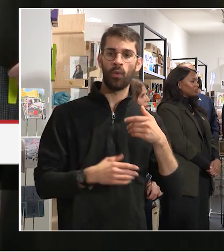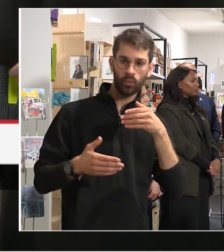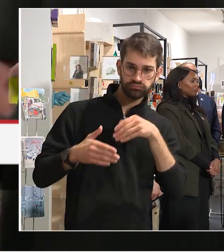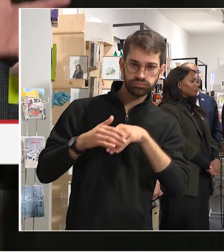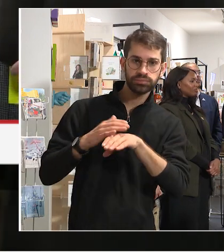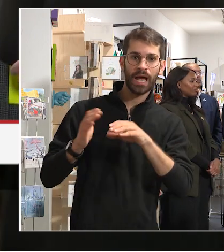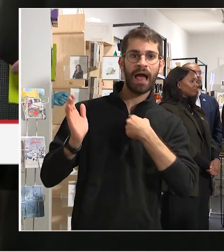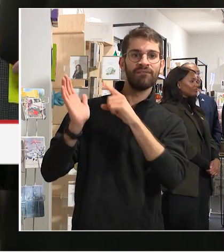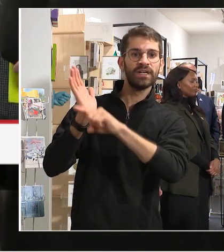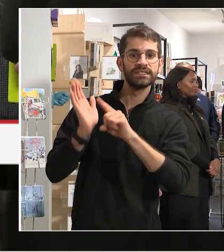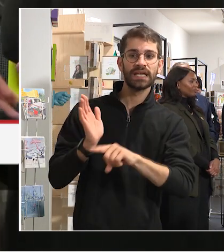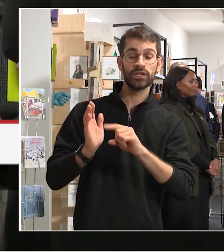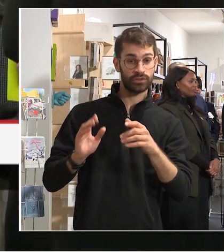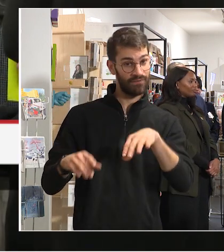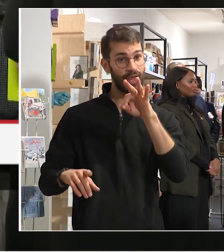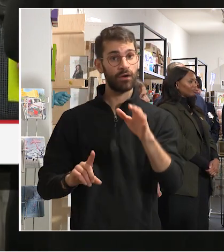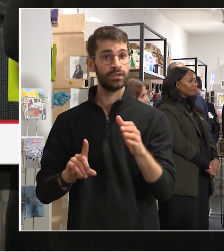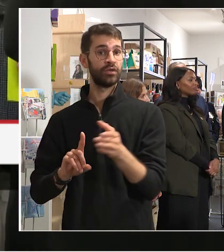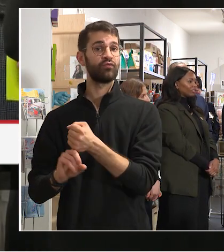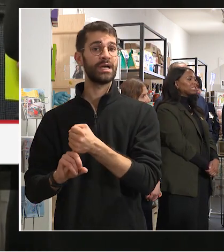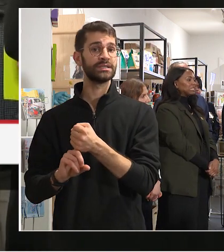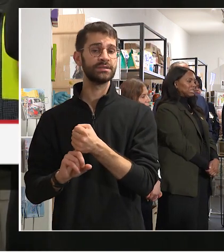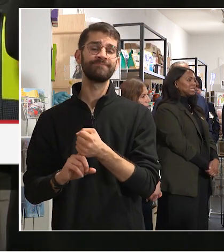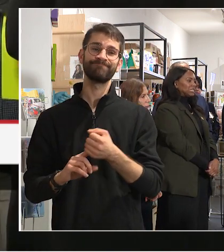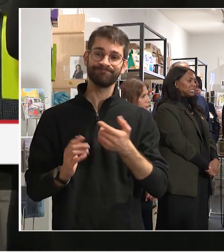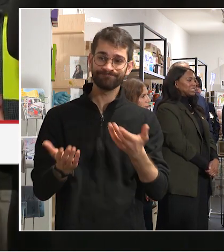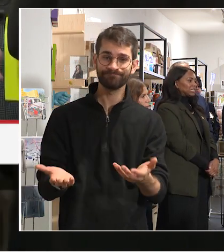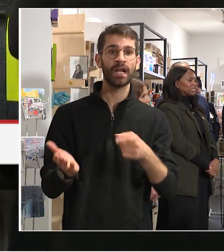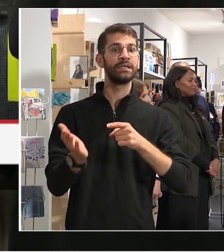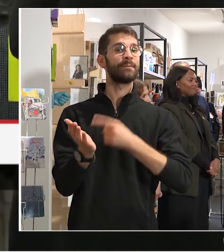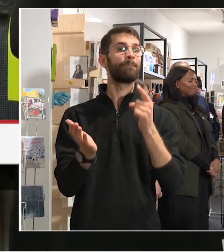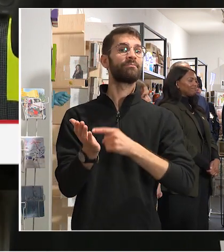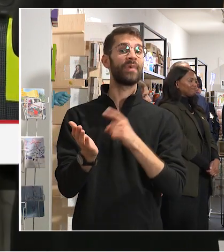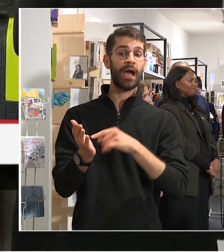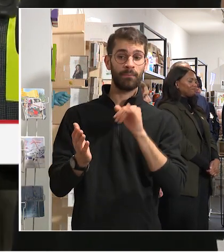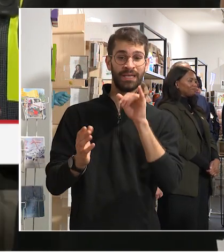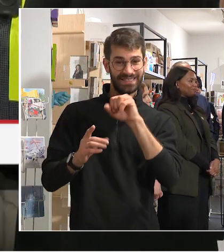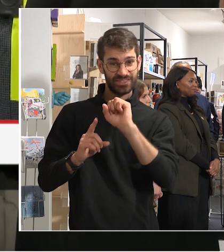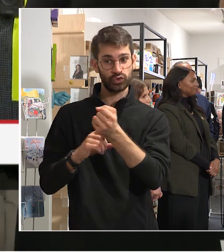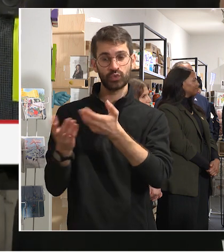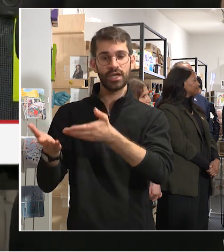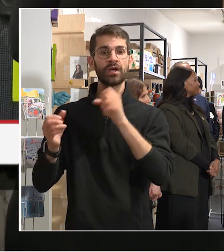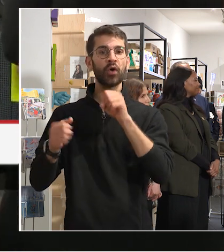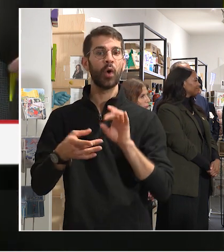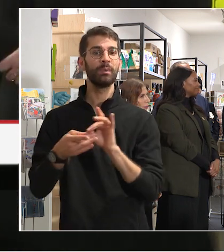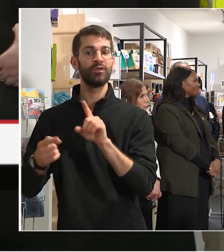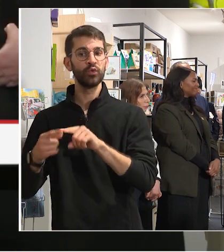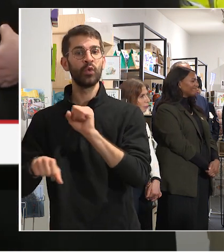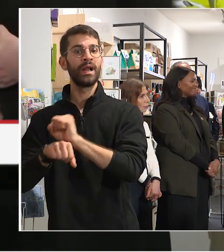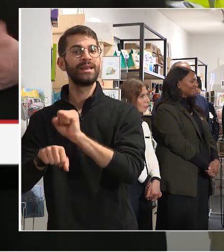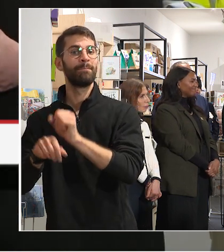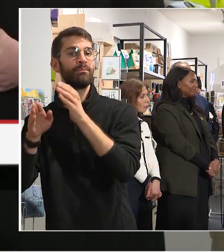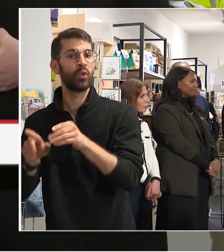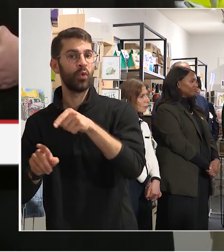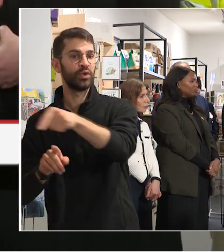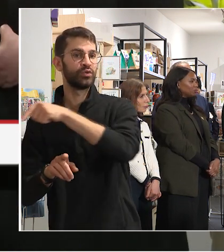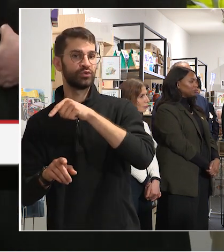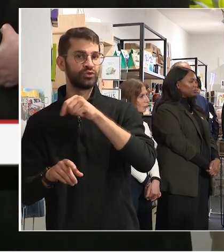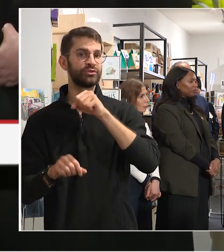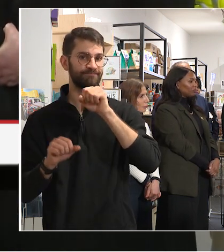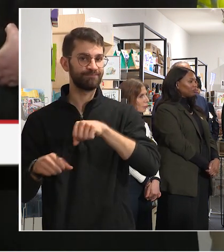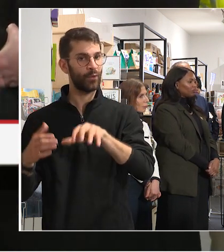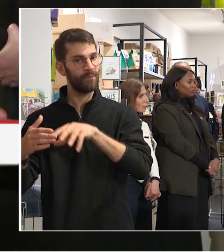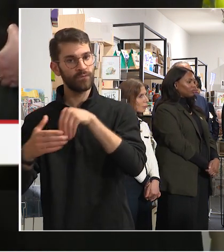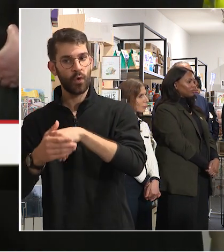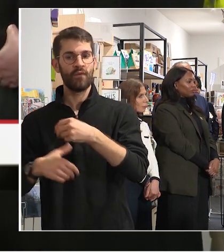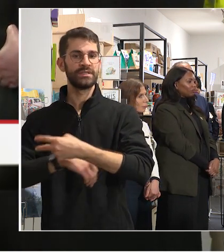arrest, sometimes it can involve the employees. And so working with retailers on strategies